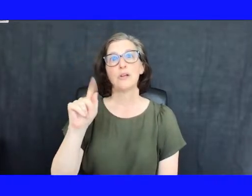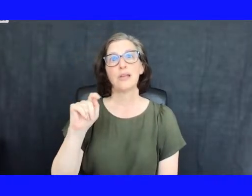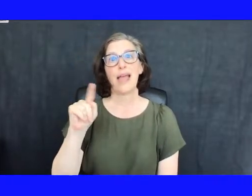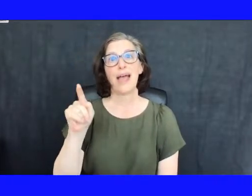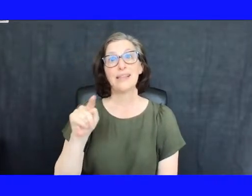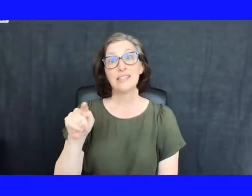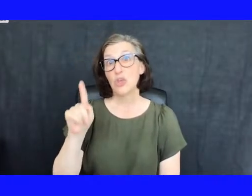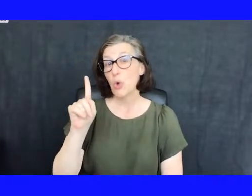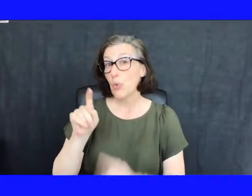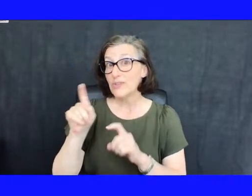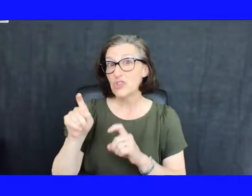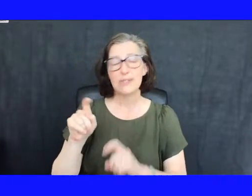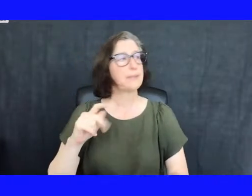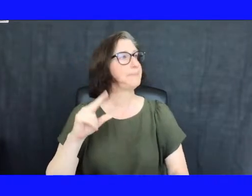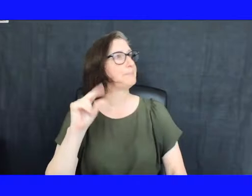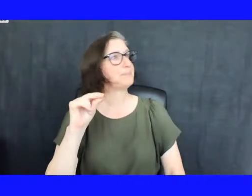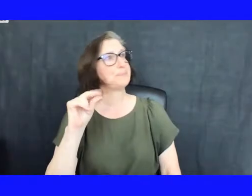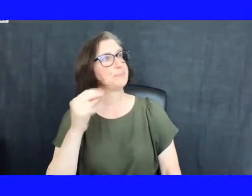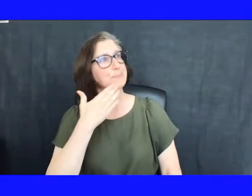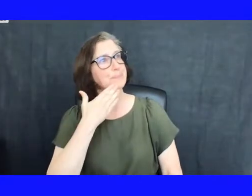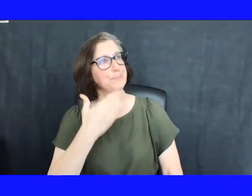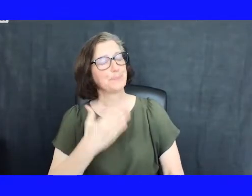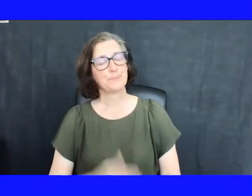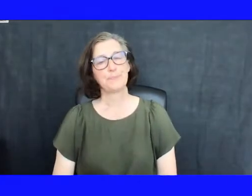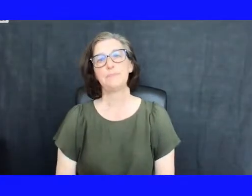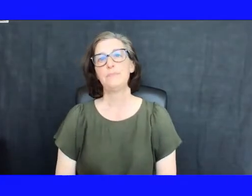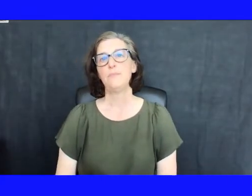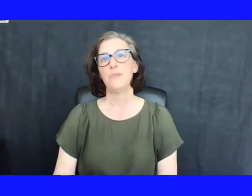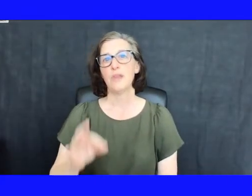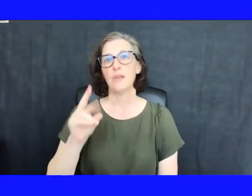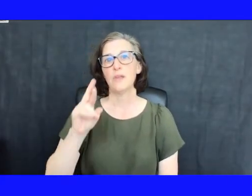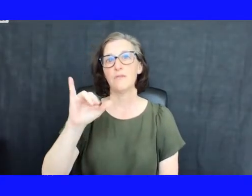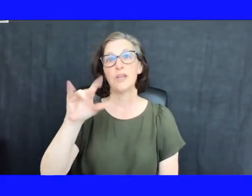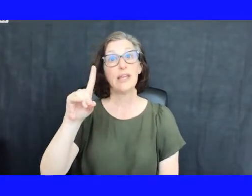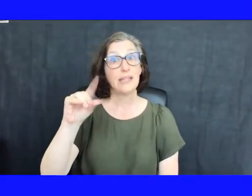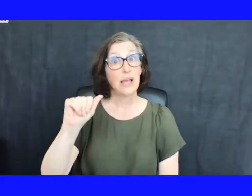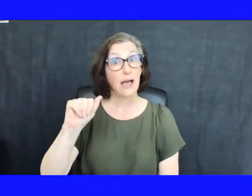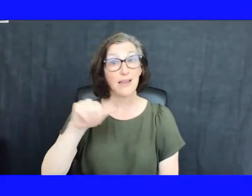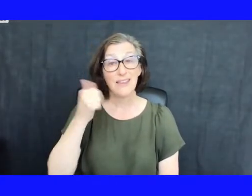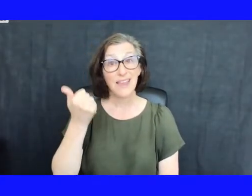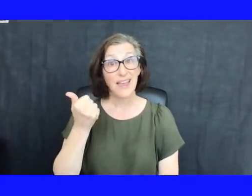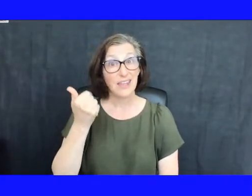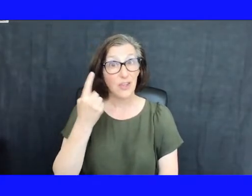Both. Sometimes we'll have somebody who filed internally and then goes externally.